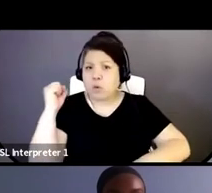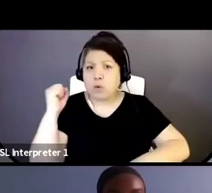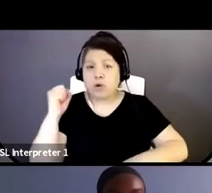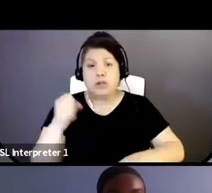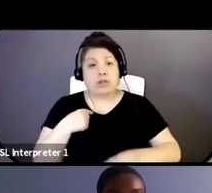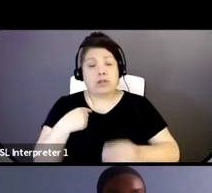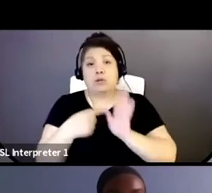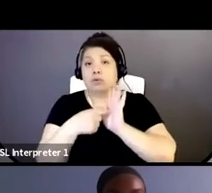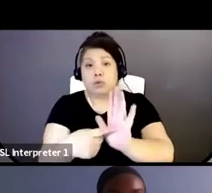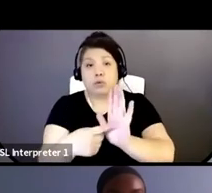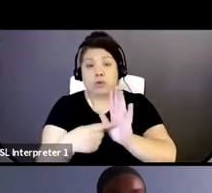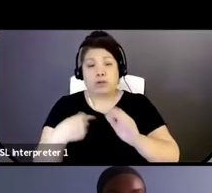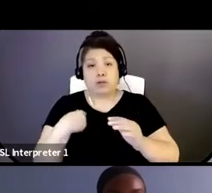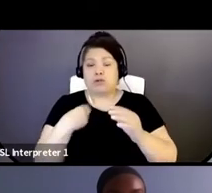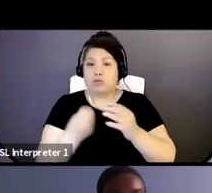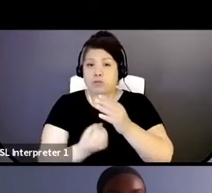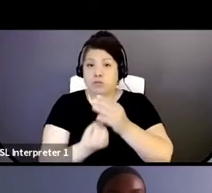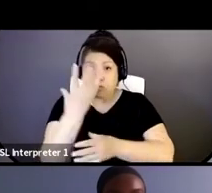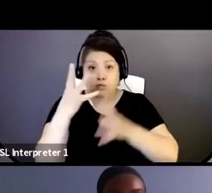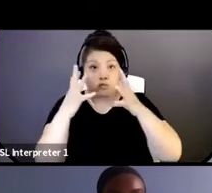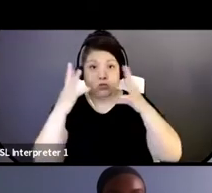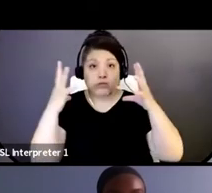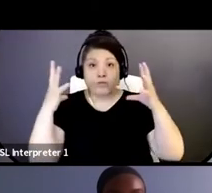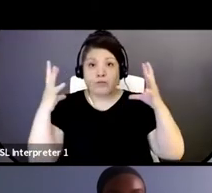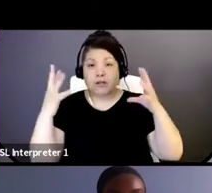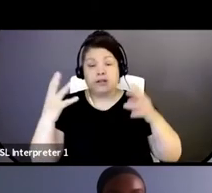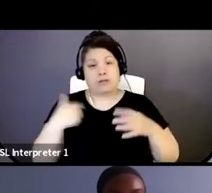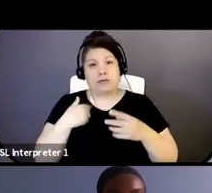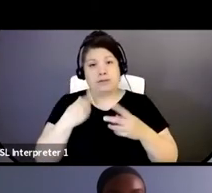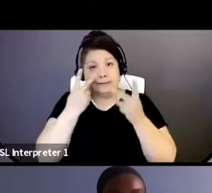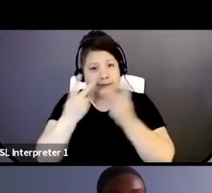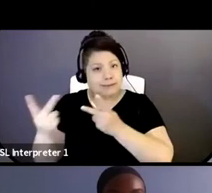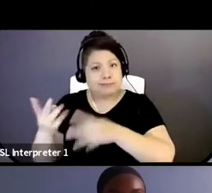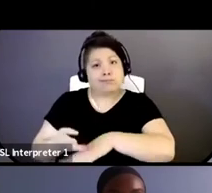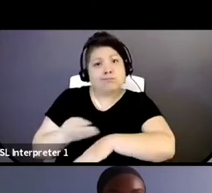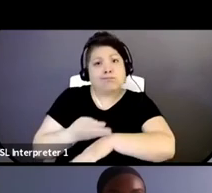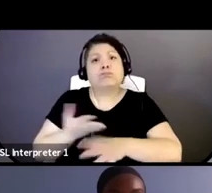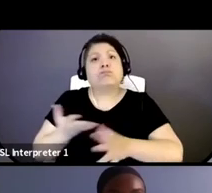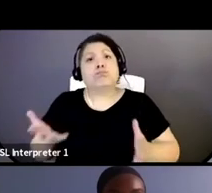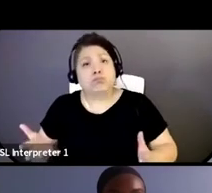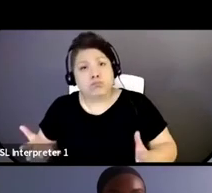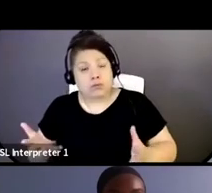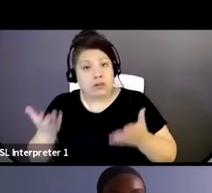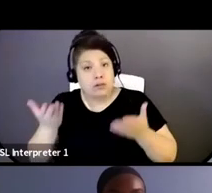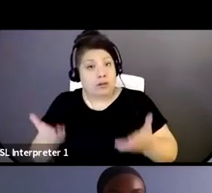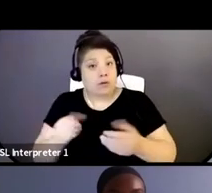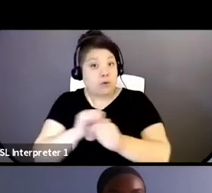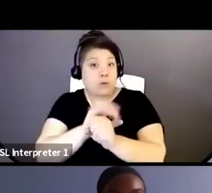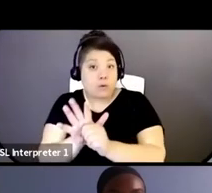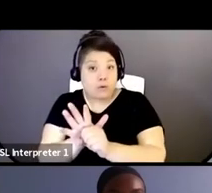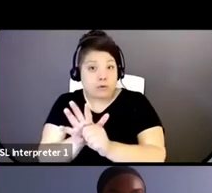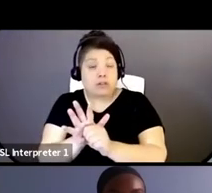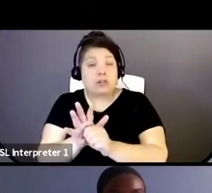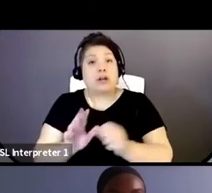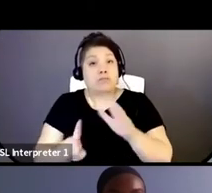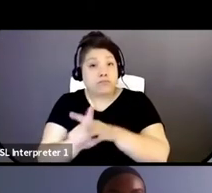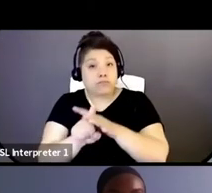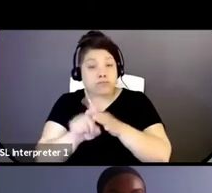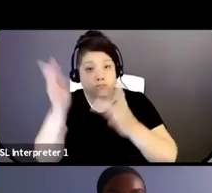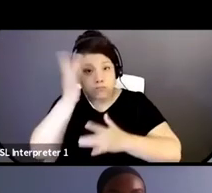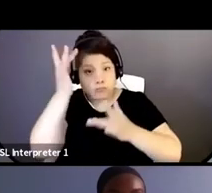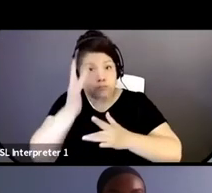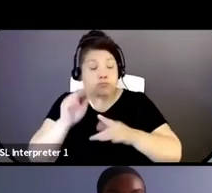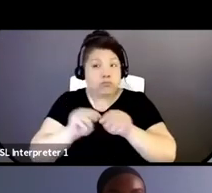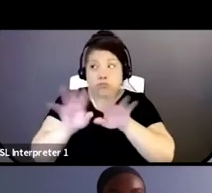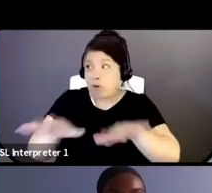hair. Why? Because because trying to do this work, especially now with COVID-19, with the pandemic that we were